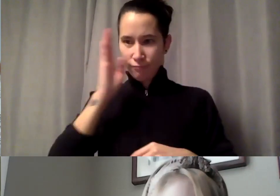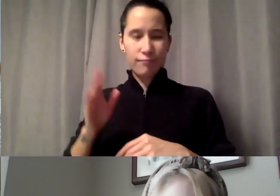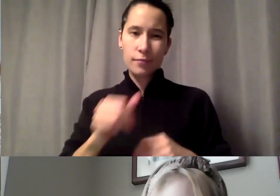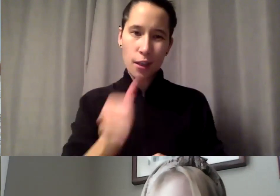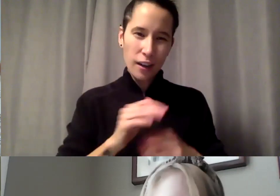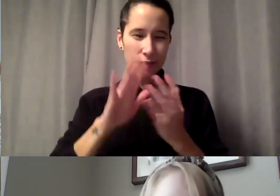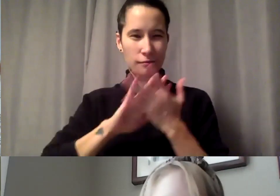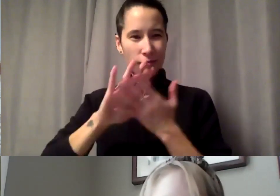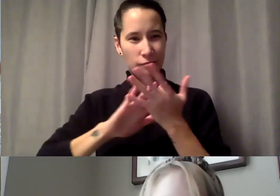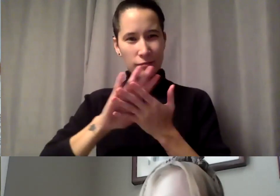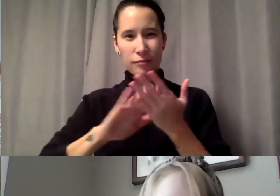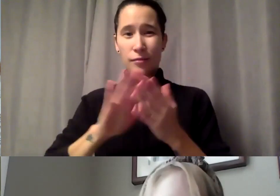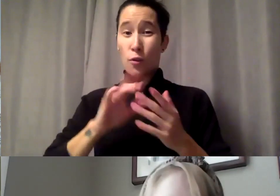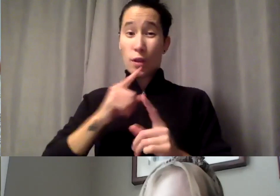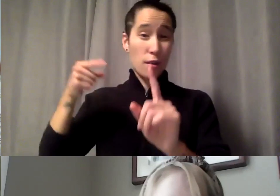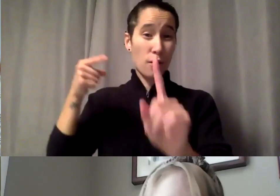that are in the same space?